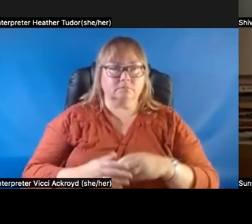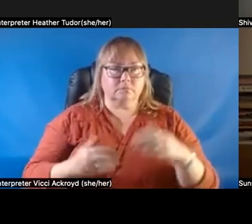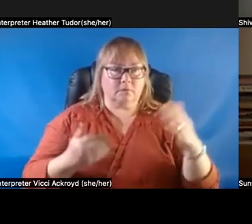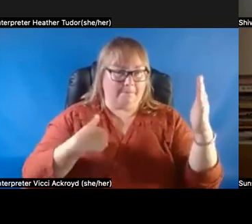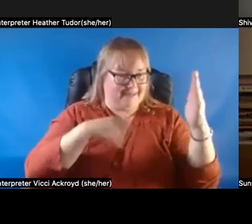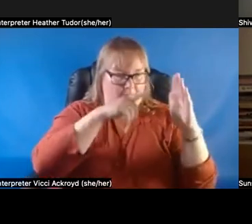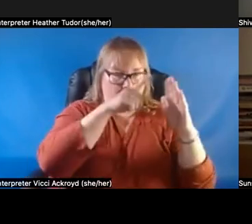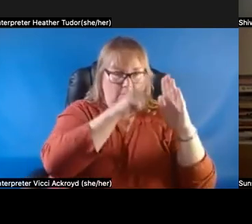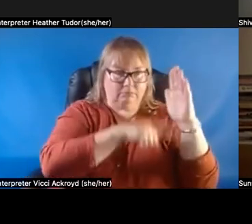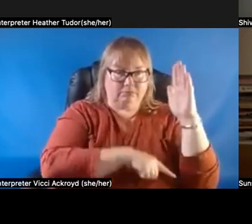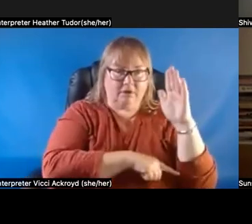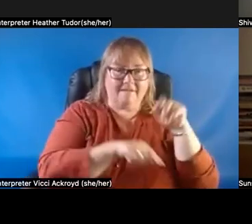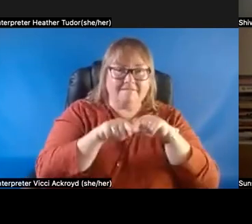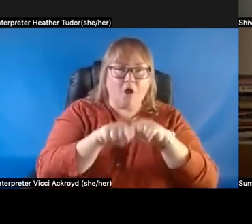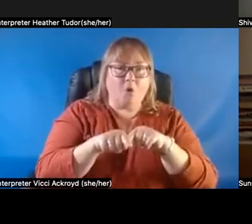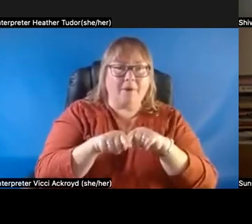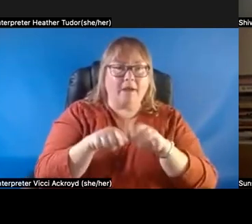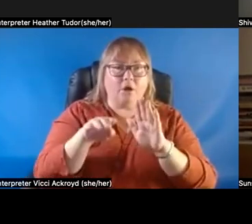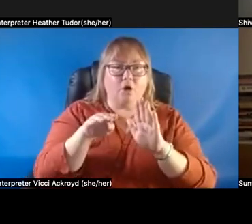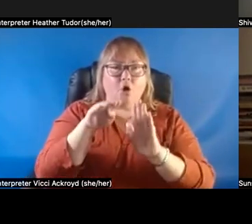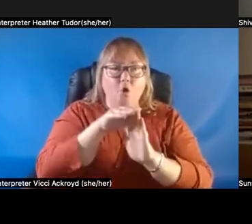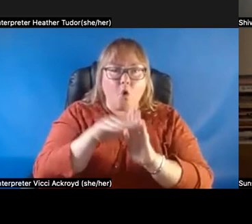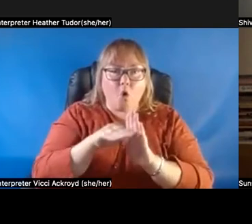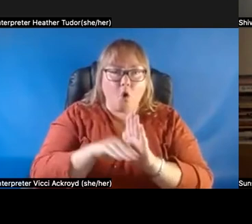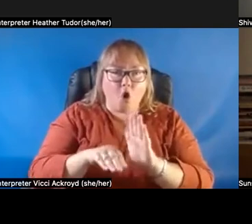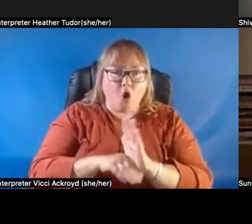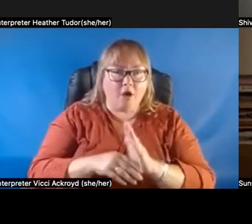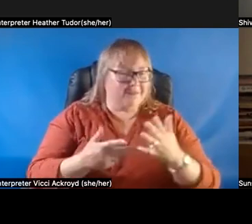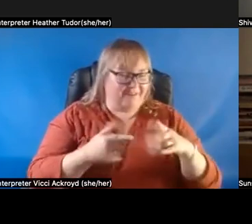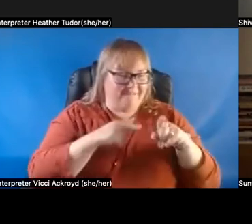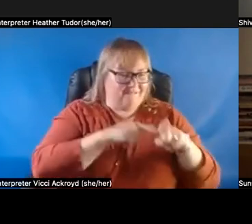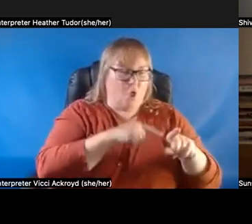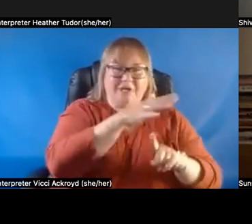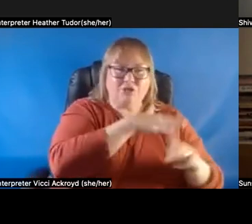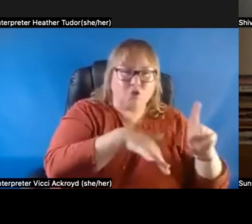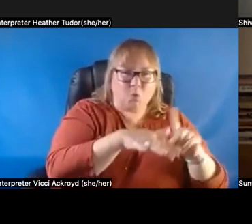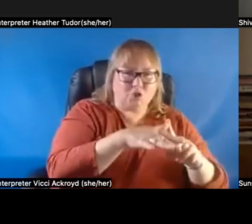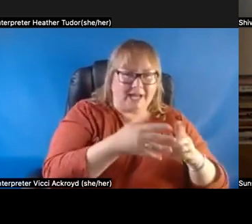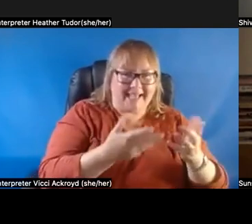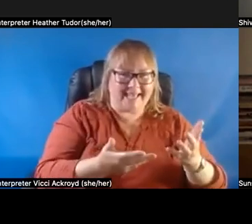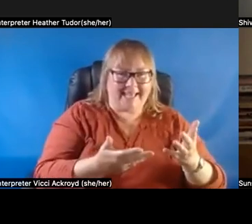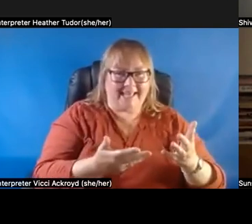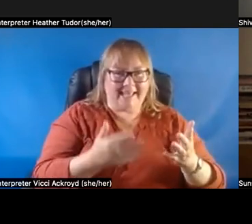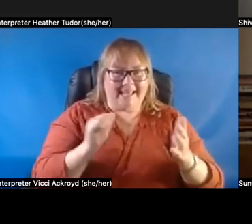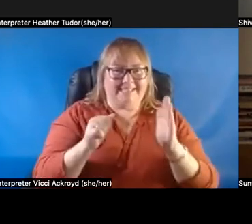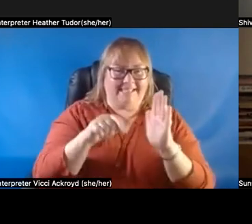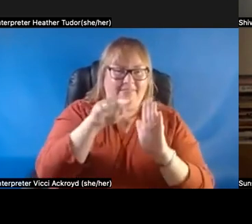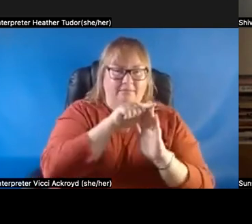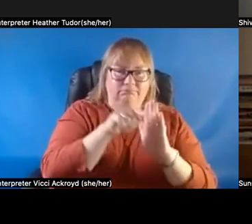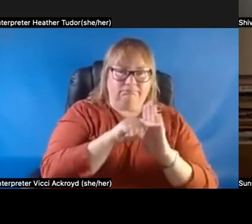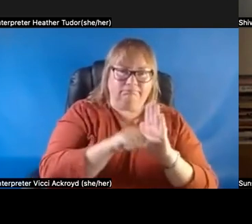following the laws are not following socially, and it cannot just exist in the document, in the